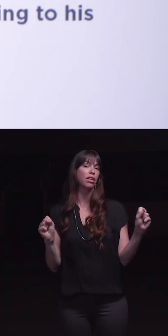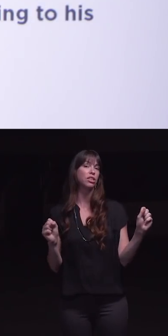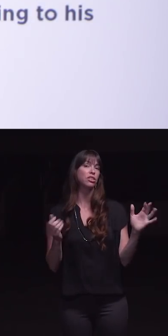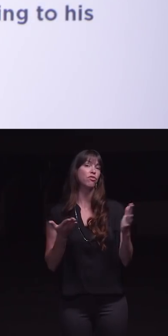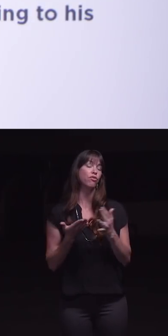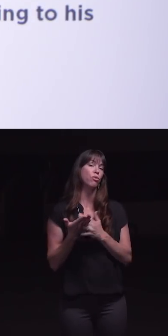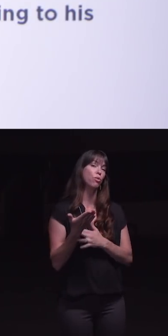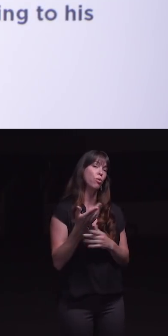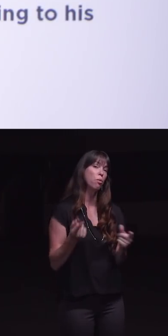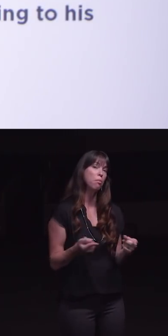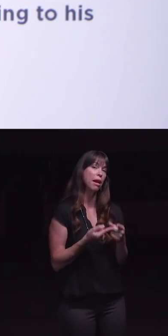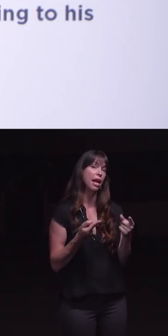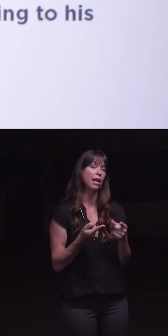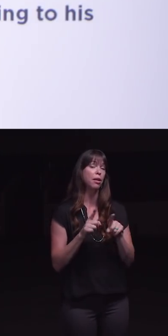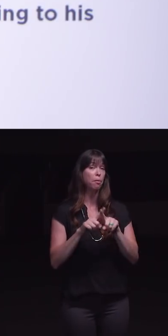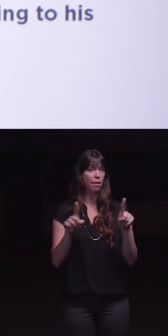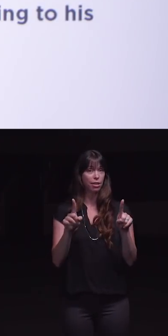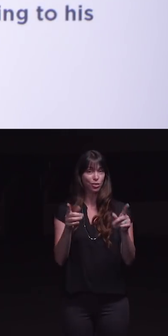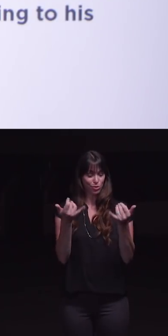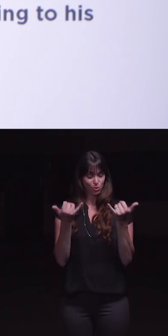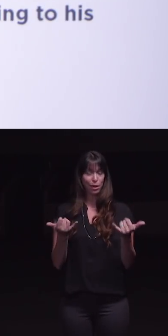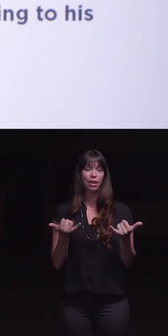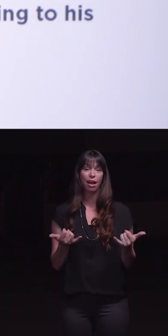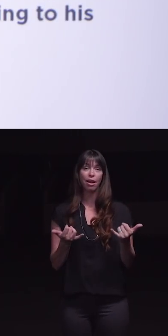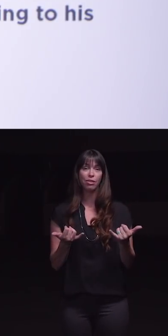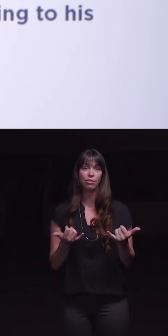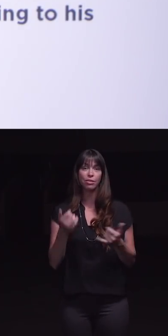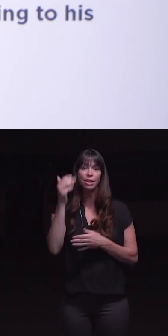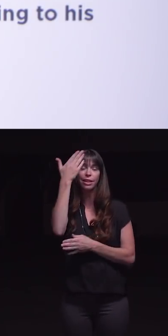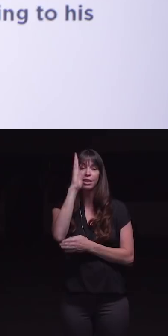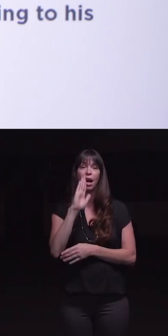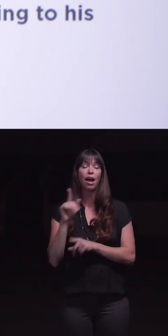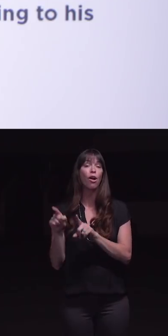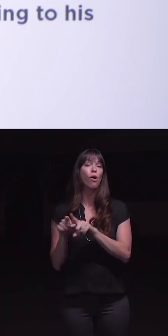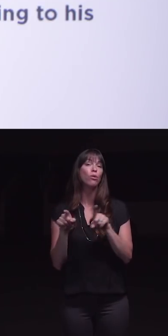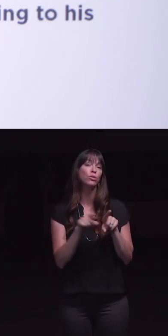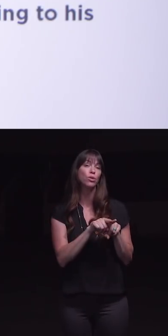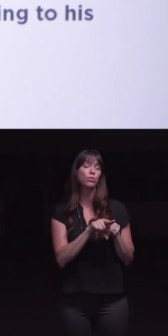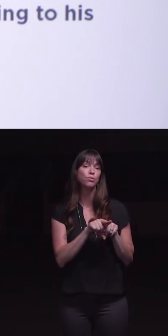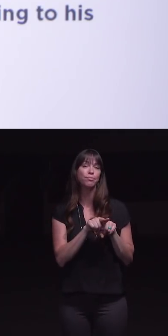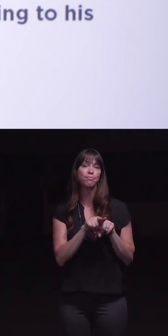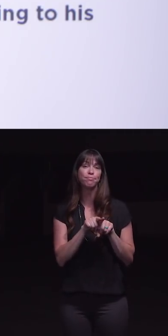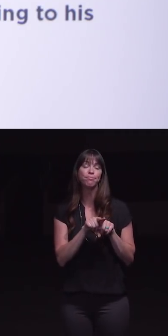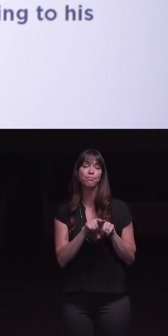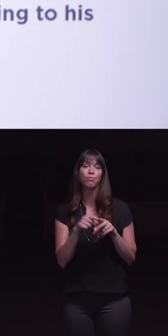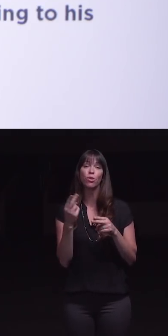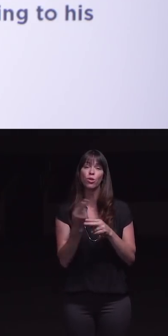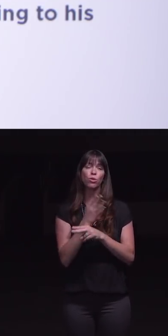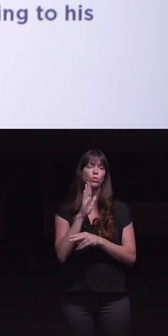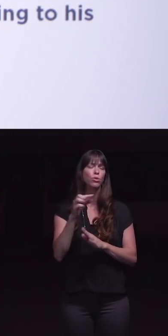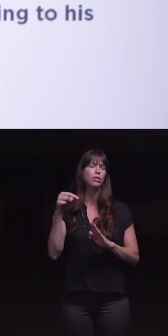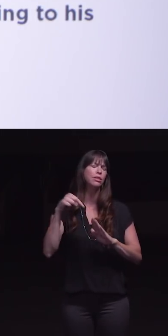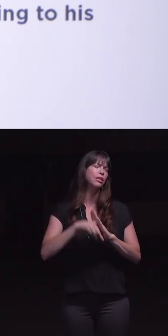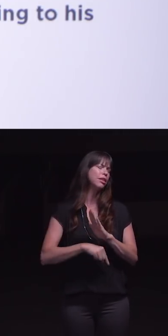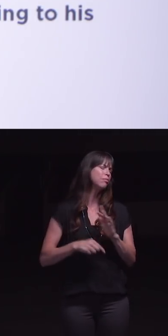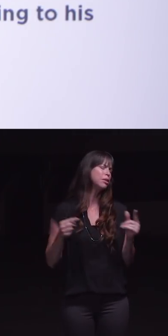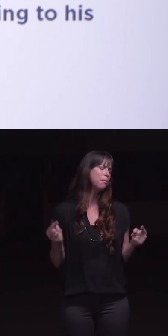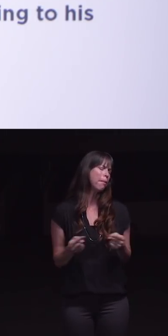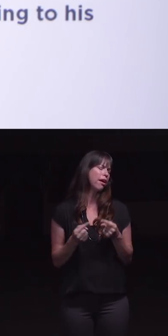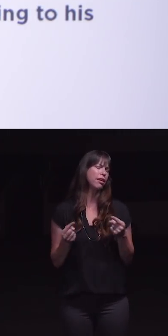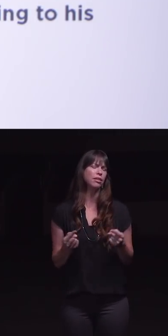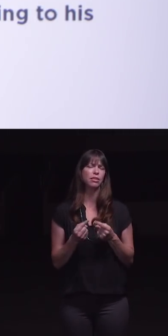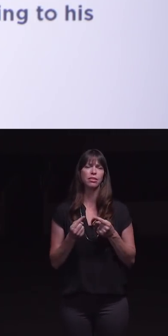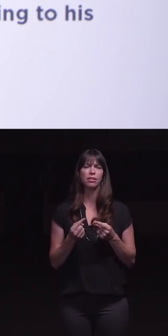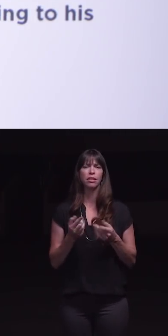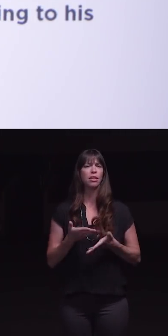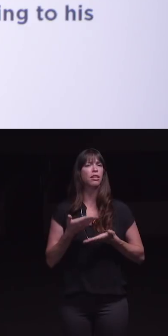salvation, but along the way, right here, right now, God is going to take your deepest pain and bring good